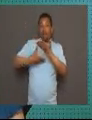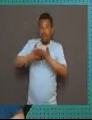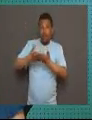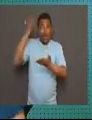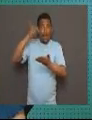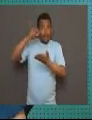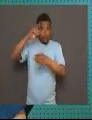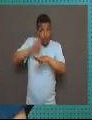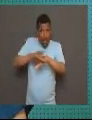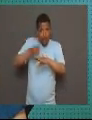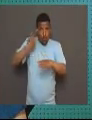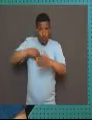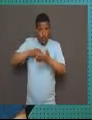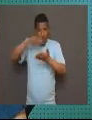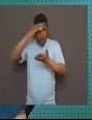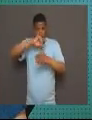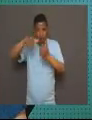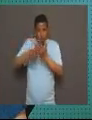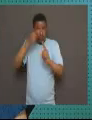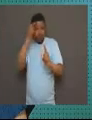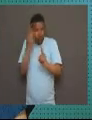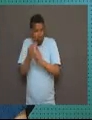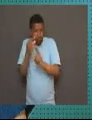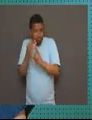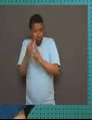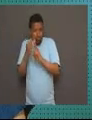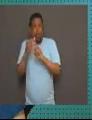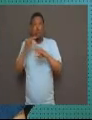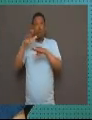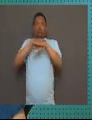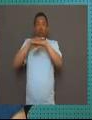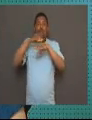word topography, which is Greek in origin.